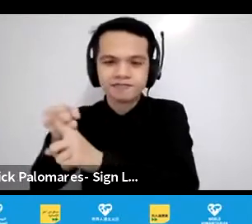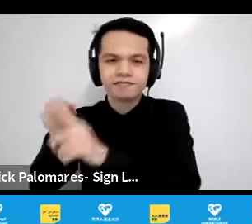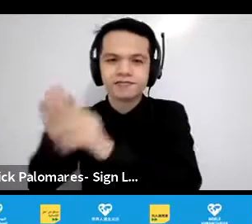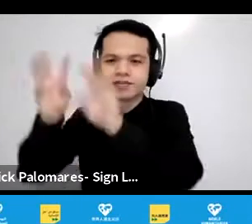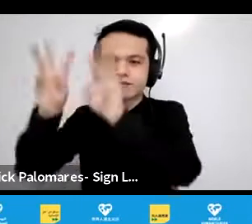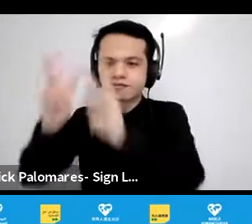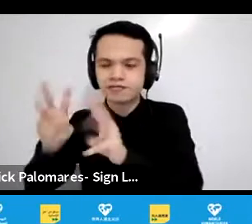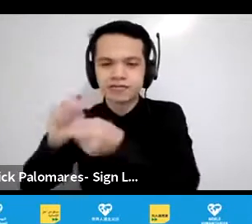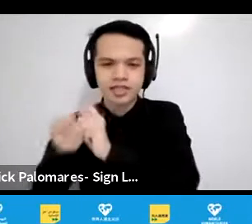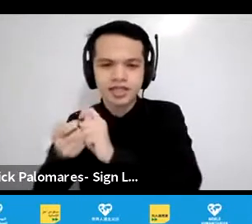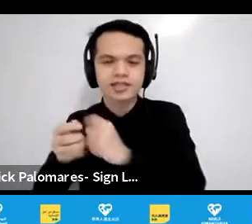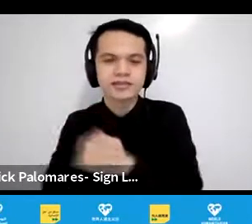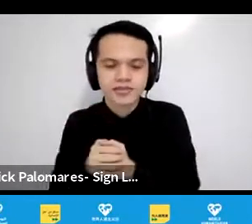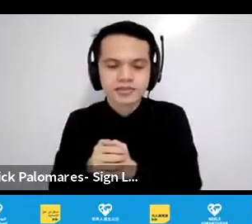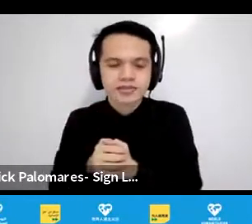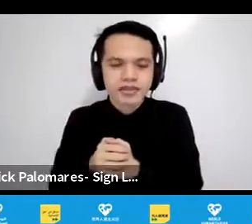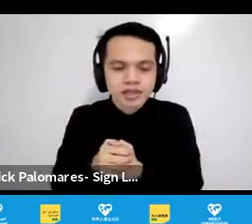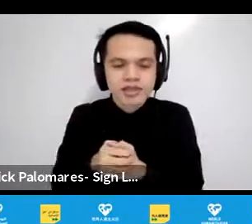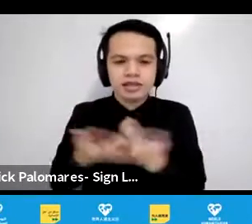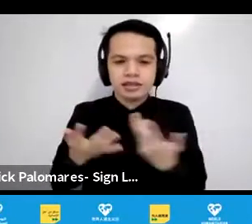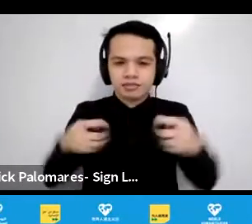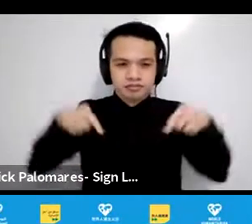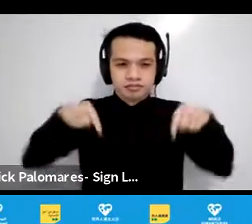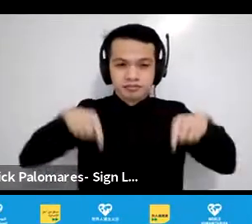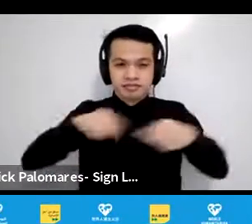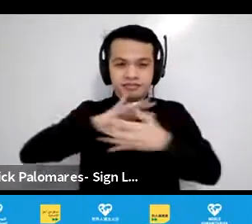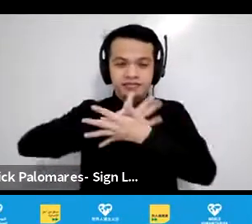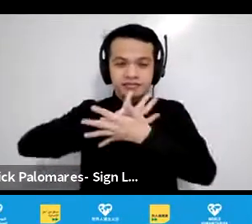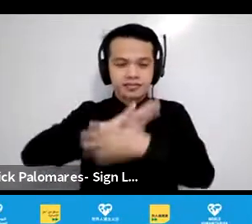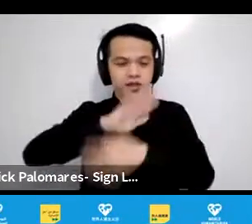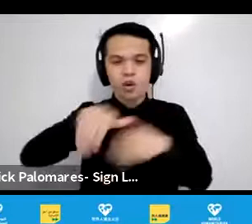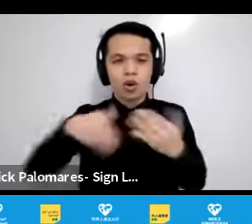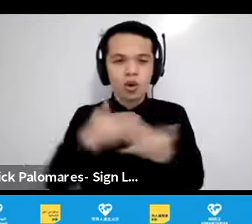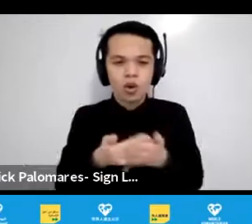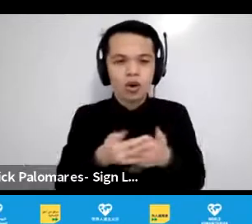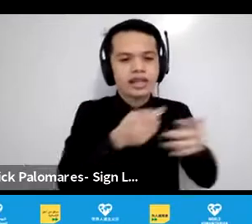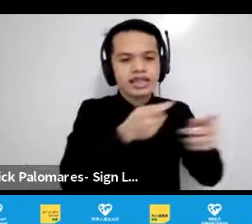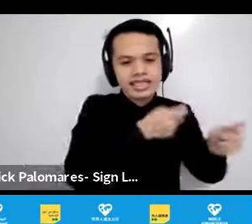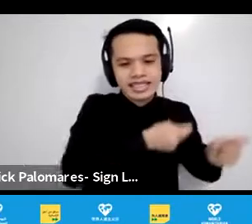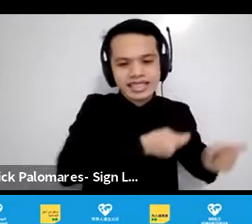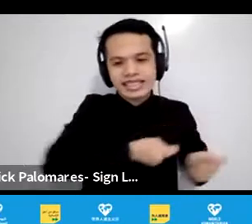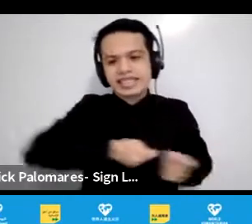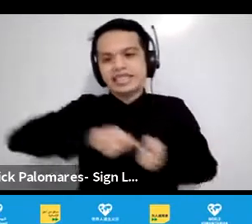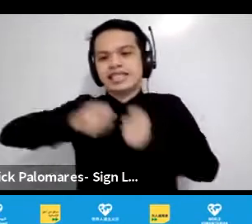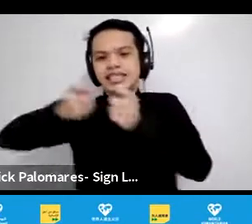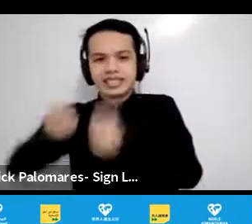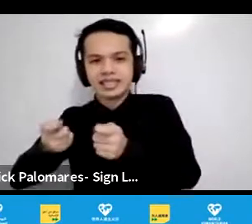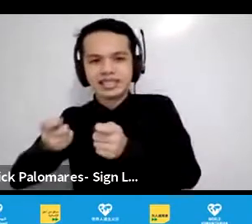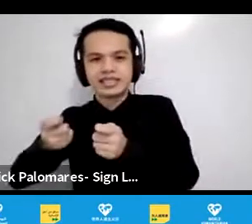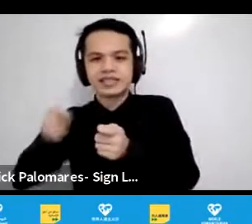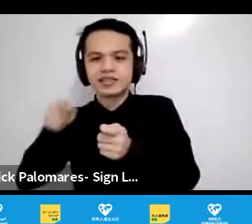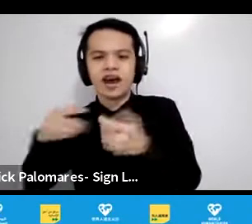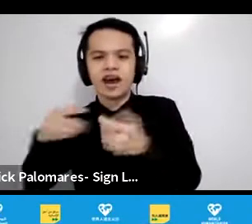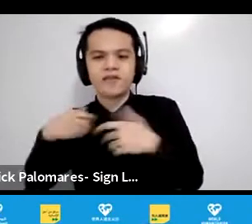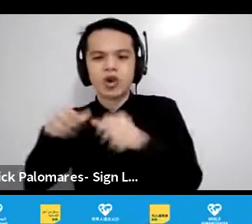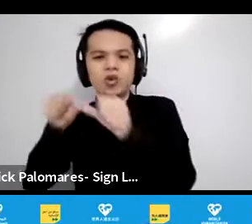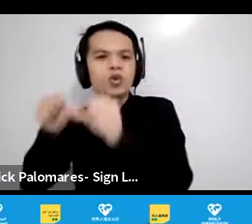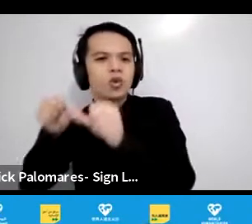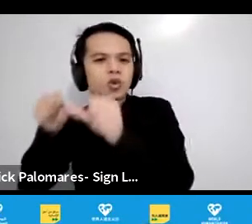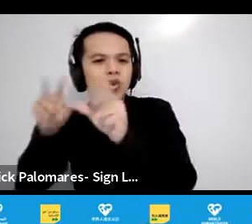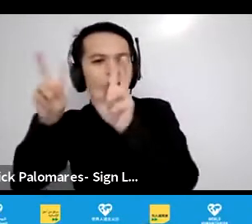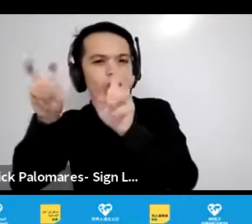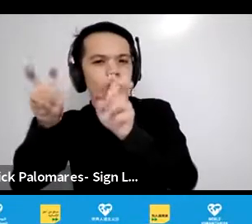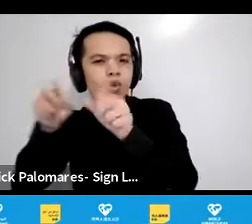change. That's why during the pandemic, all of us shifted, you know, to have continuity. You know, and I